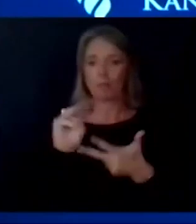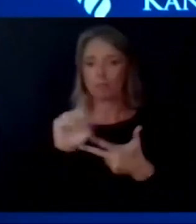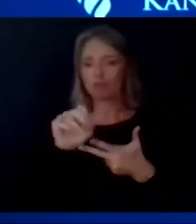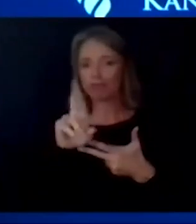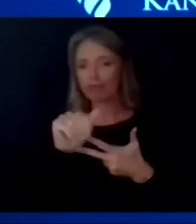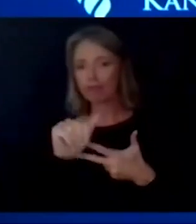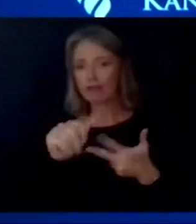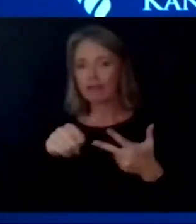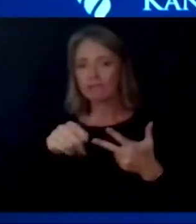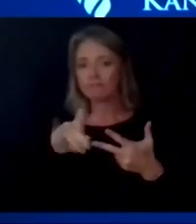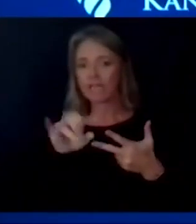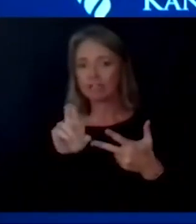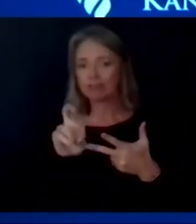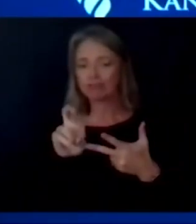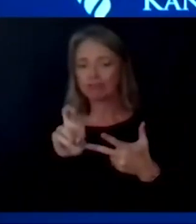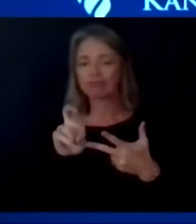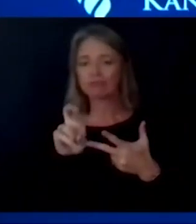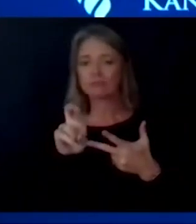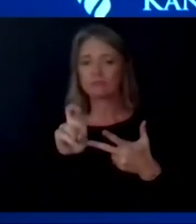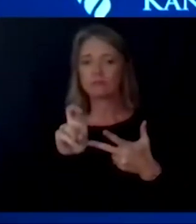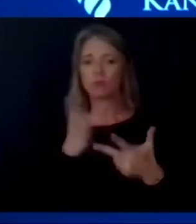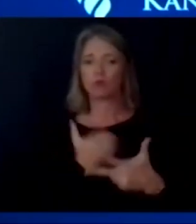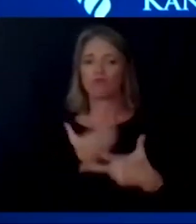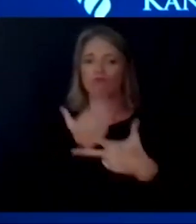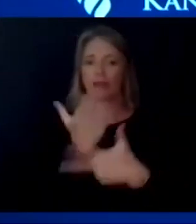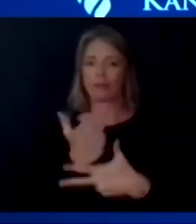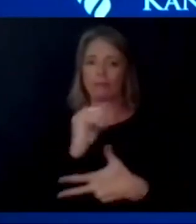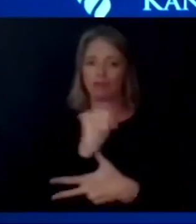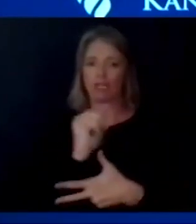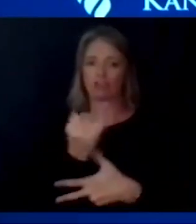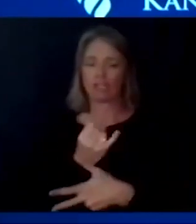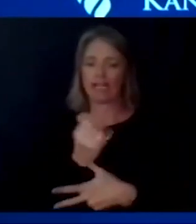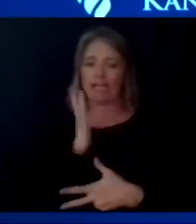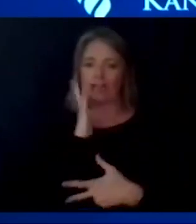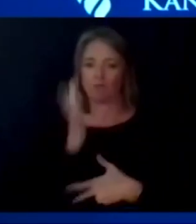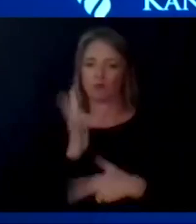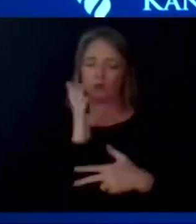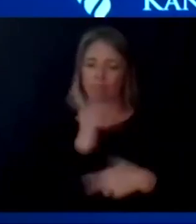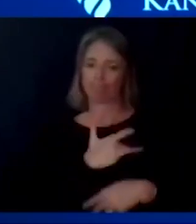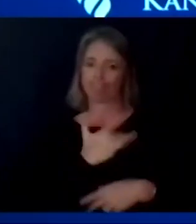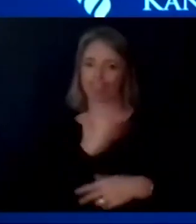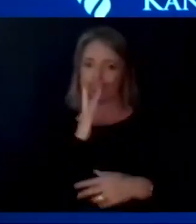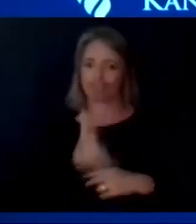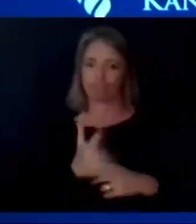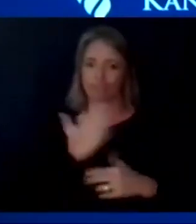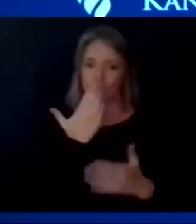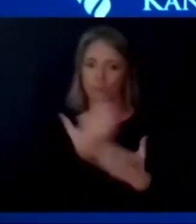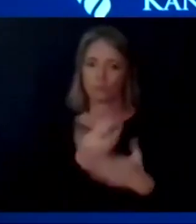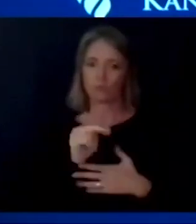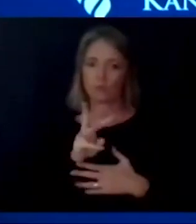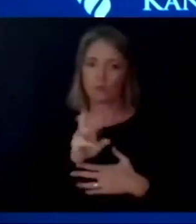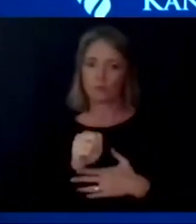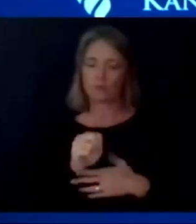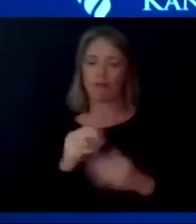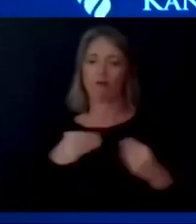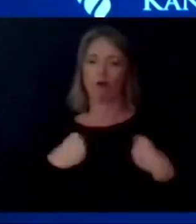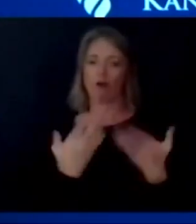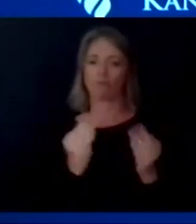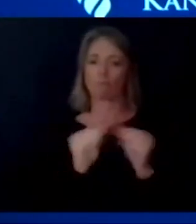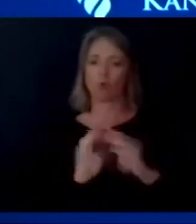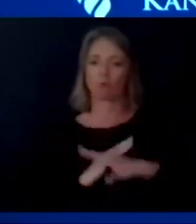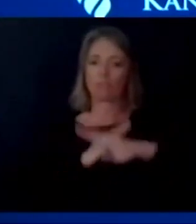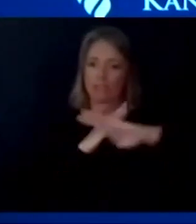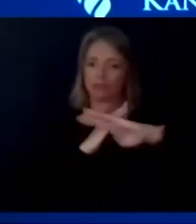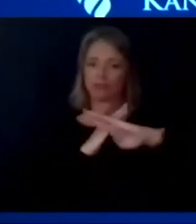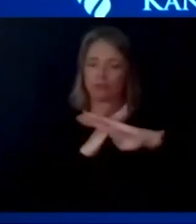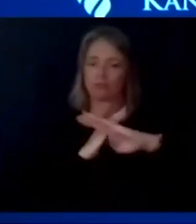boosters for J&J patients as well. And I think that'll be really good news and offer more protection. Just as an aside, I think the other